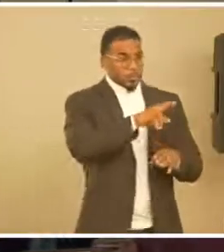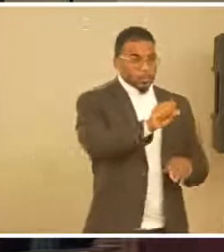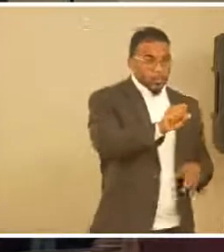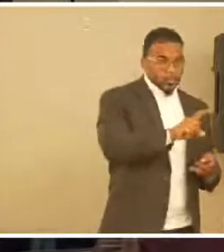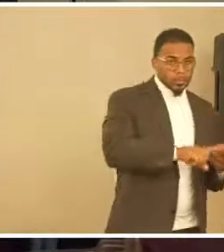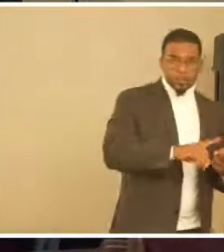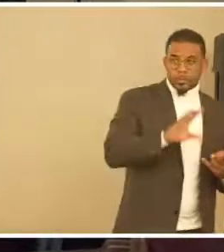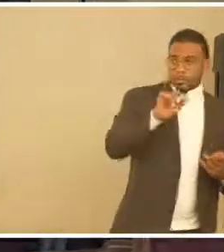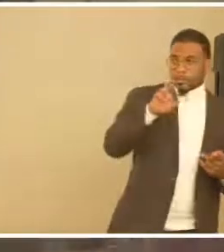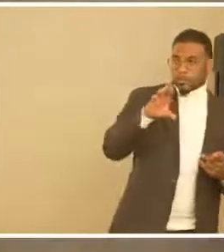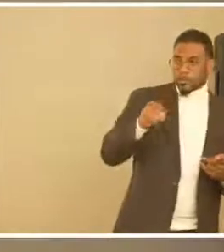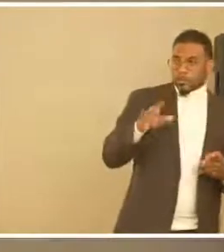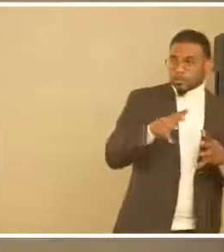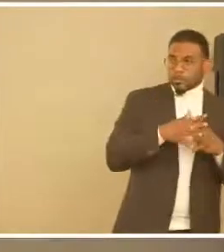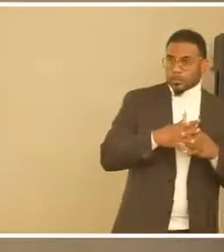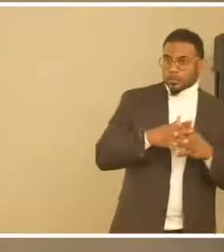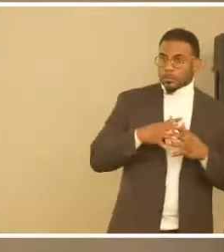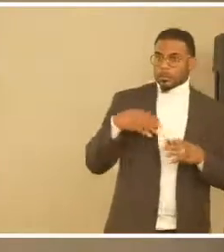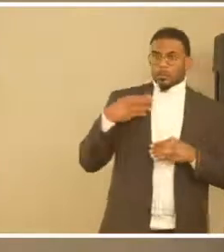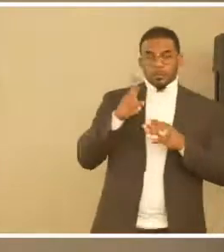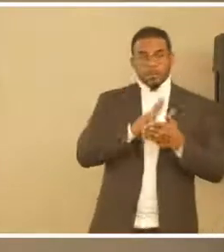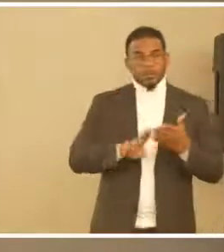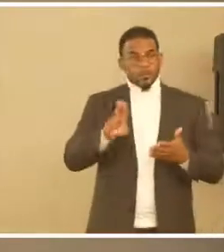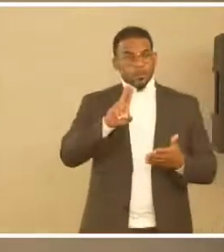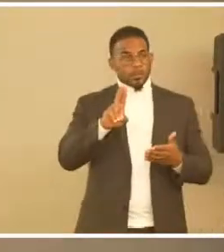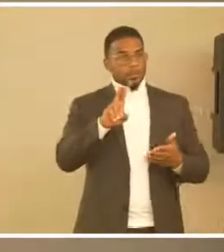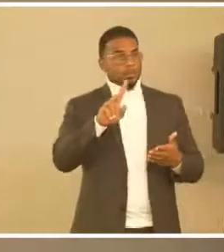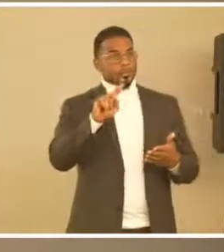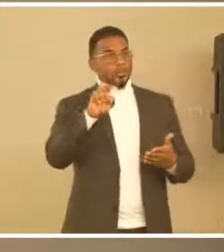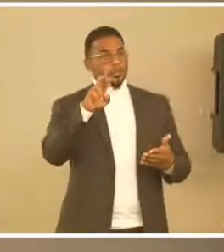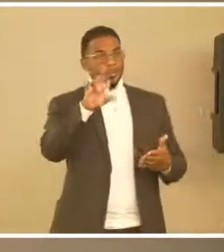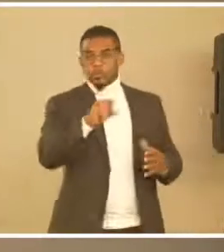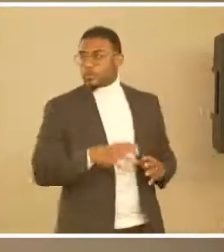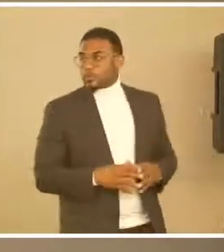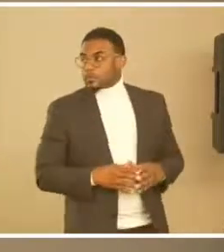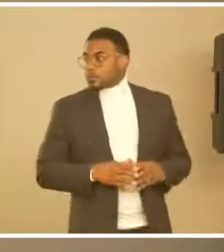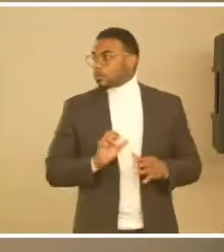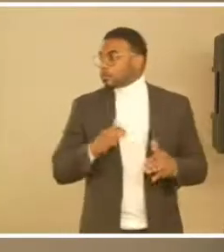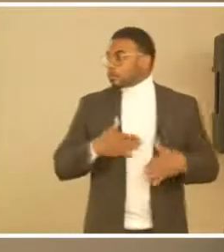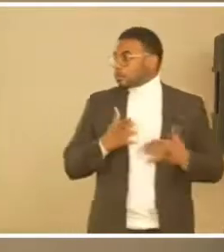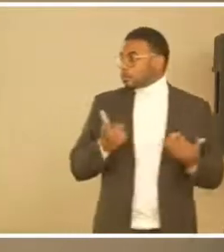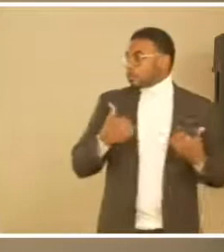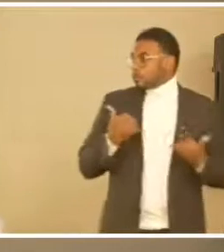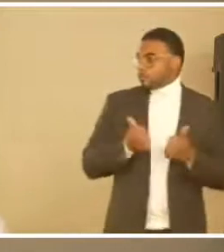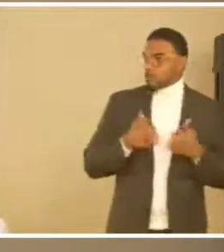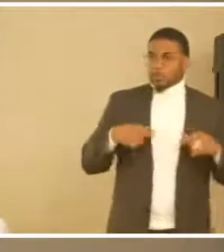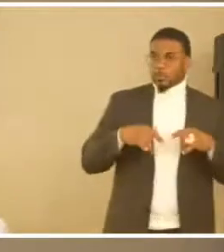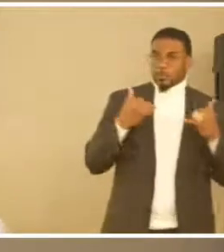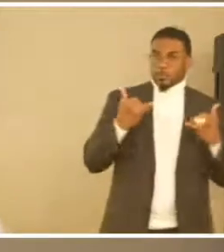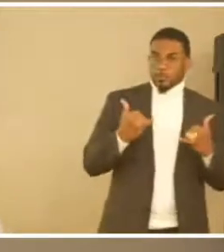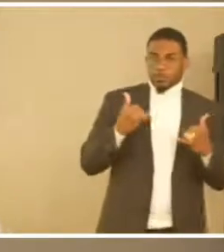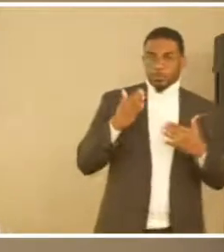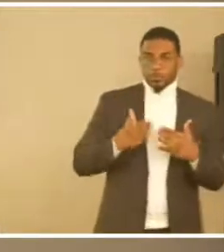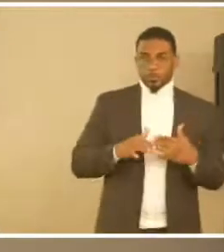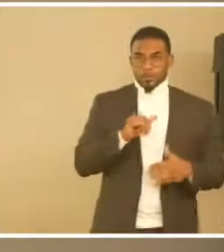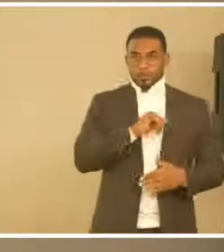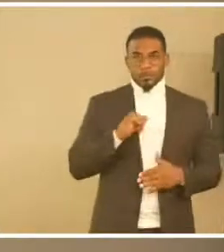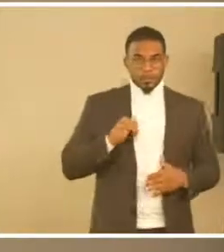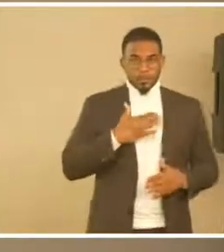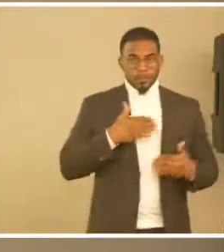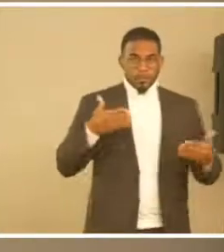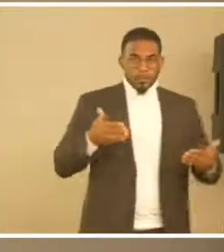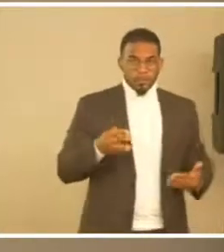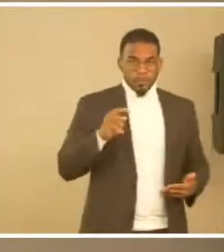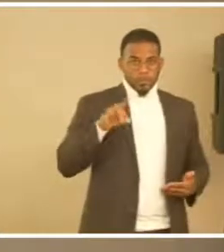U.S. and Afro-American diaspora at the University of Tours. We are so happy to have her with us on this side of the Atlantic.